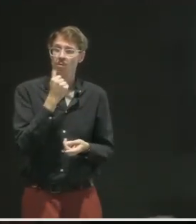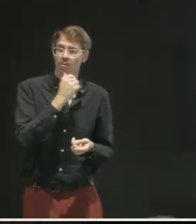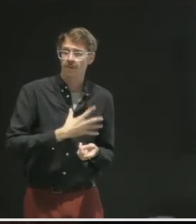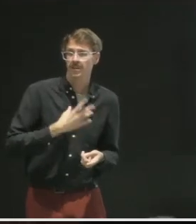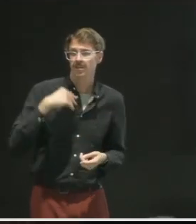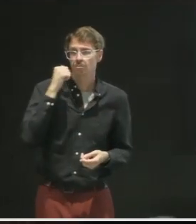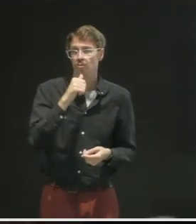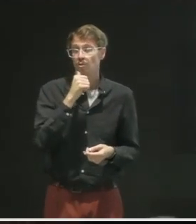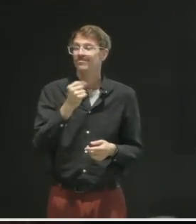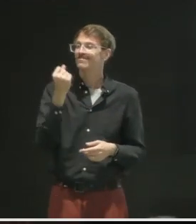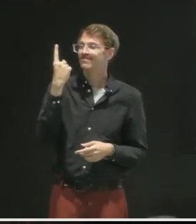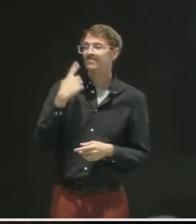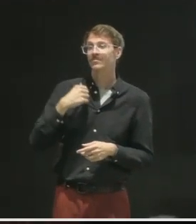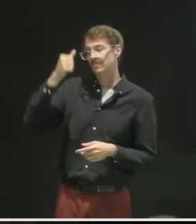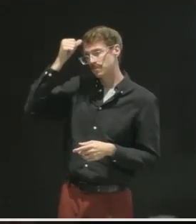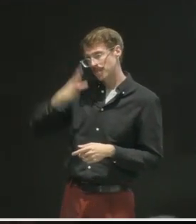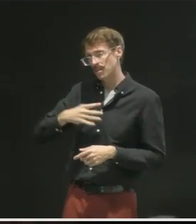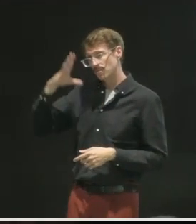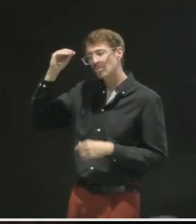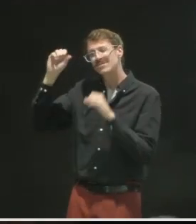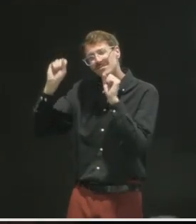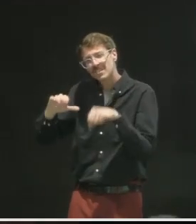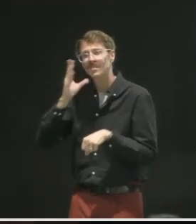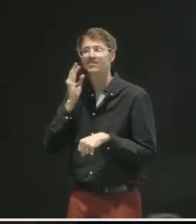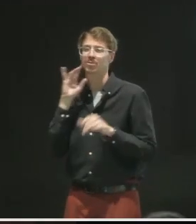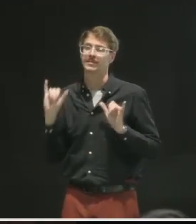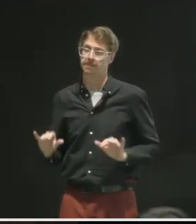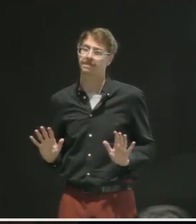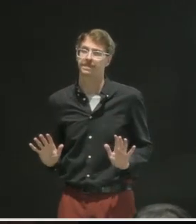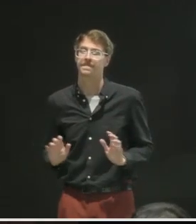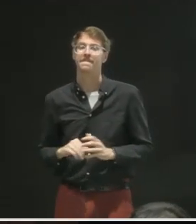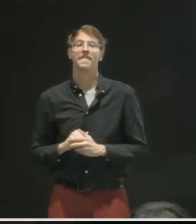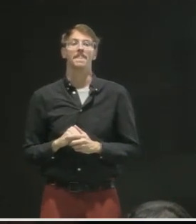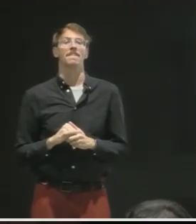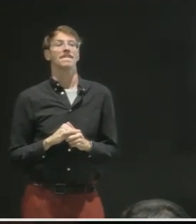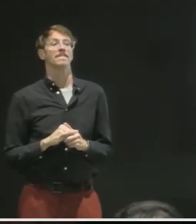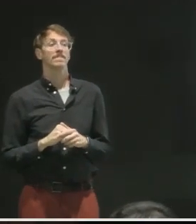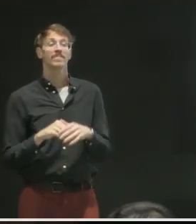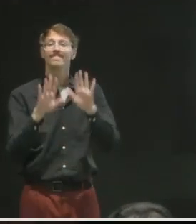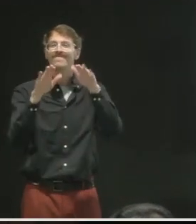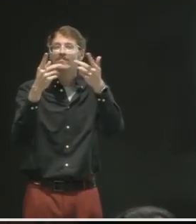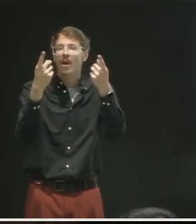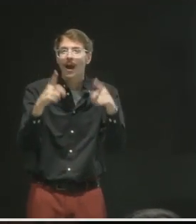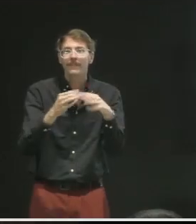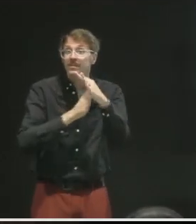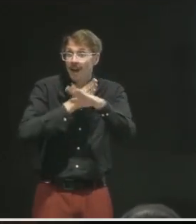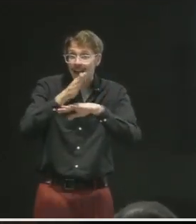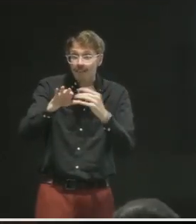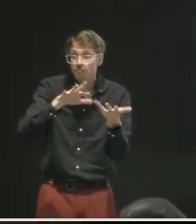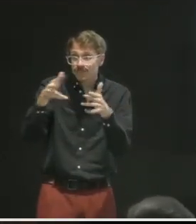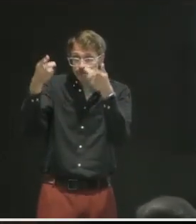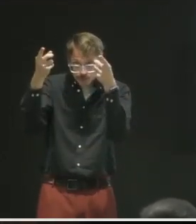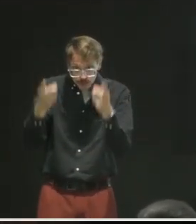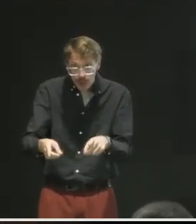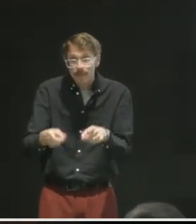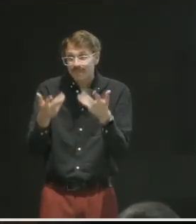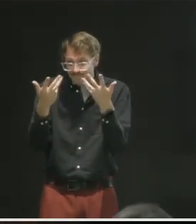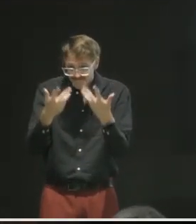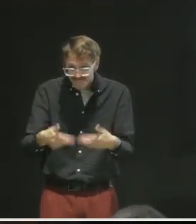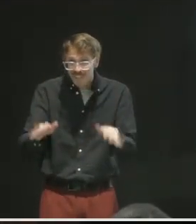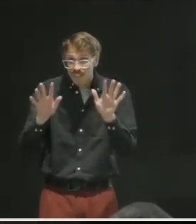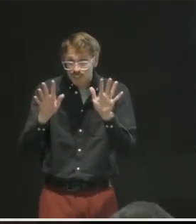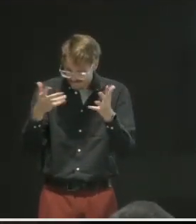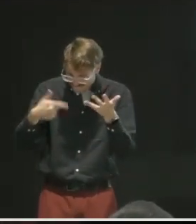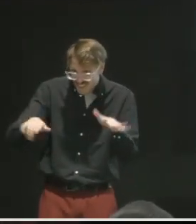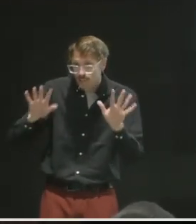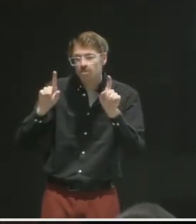can also experience violence against women. And what happens after the emergency occurs? We really need to